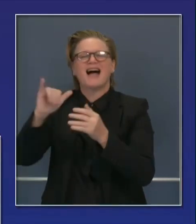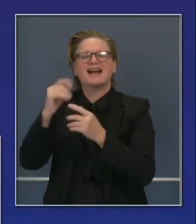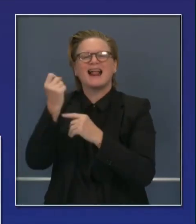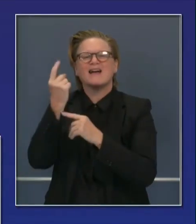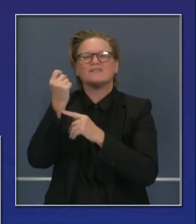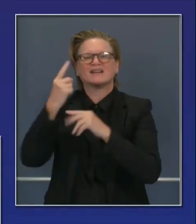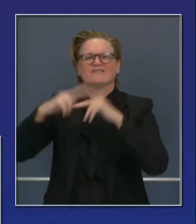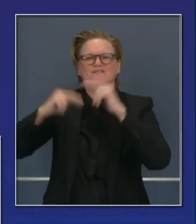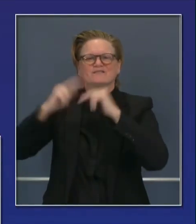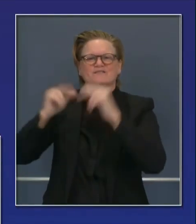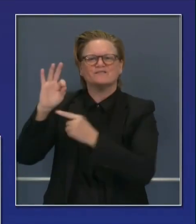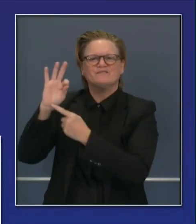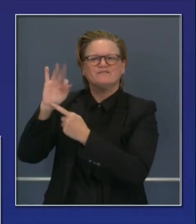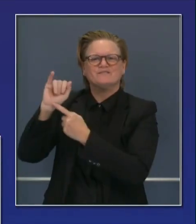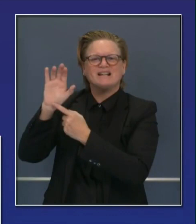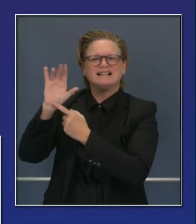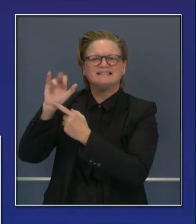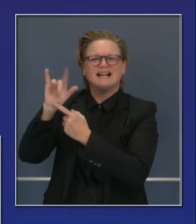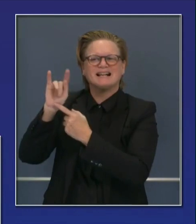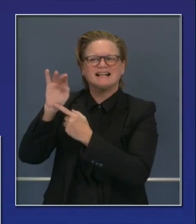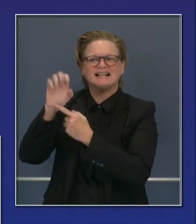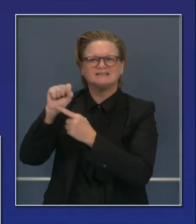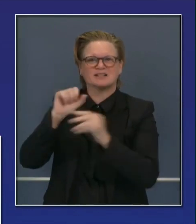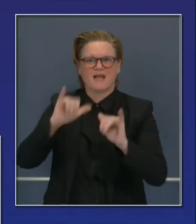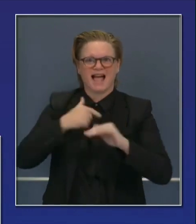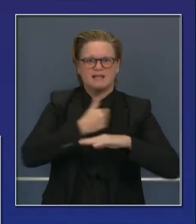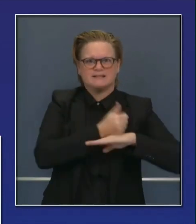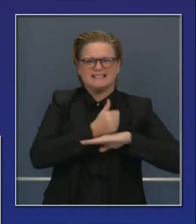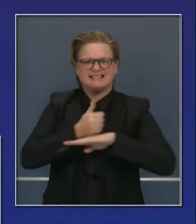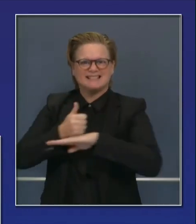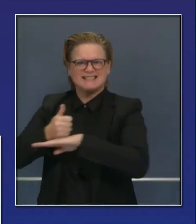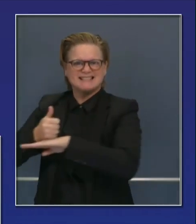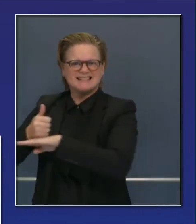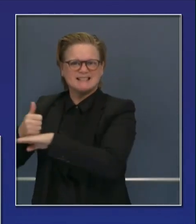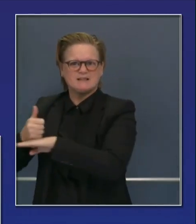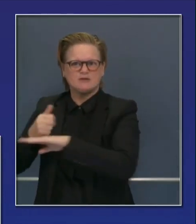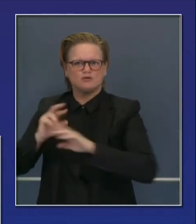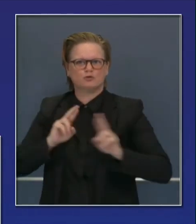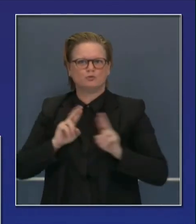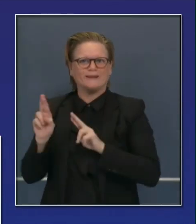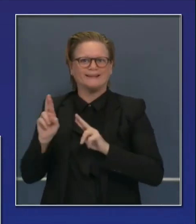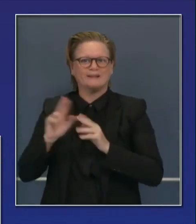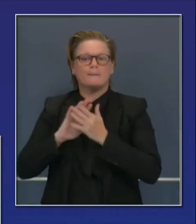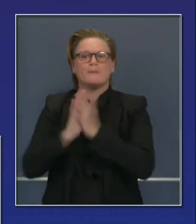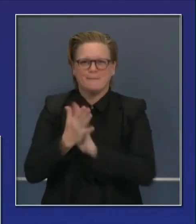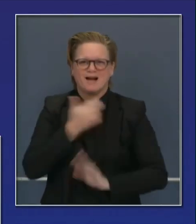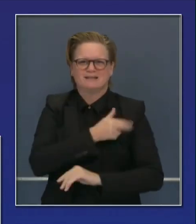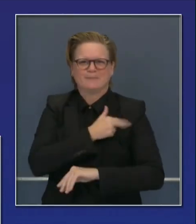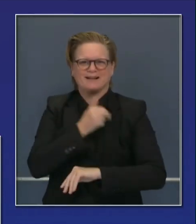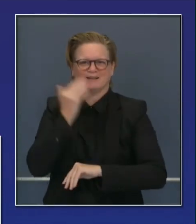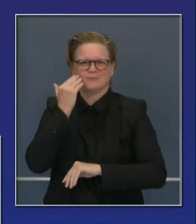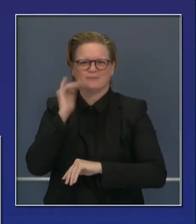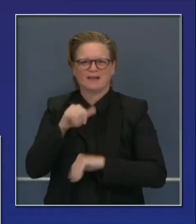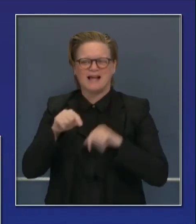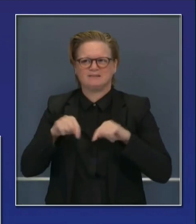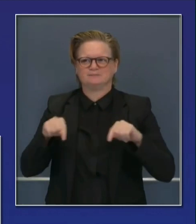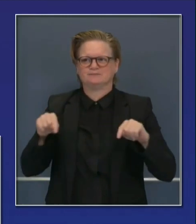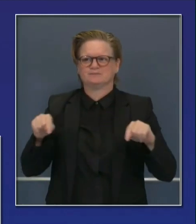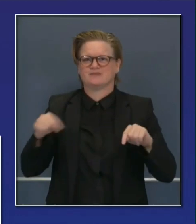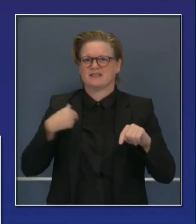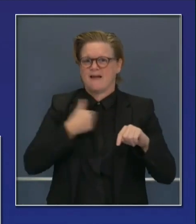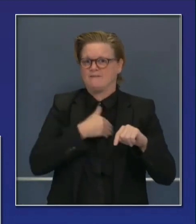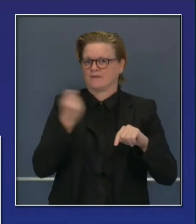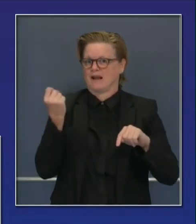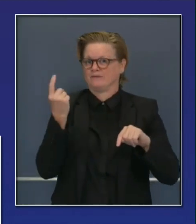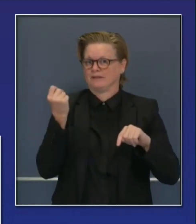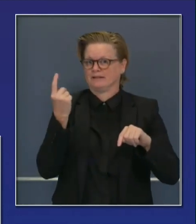just remind you what we're doing, sort of additive. You'll see that first slide of the 2 that I presented in the 11 surge